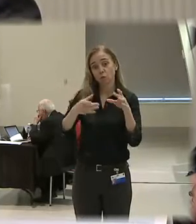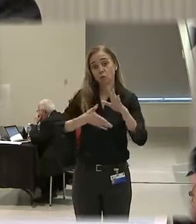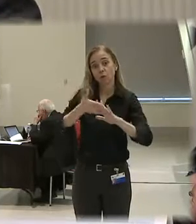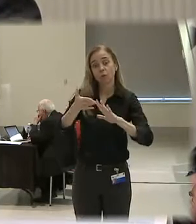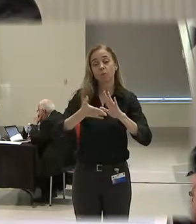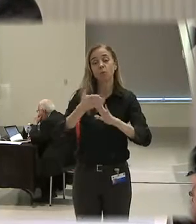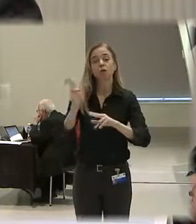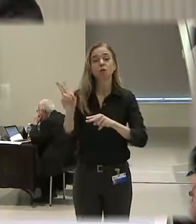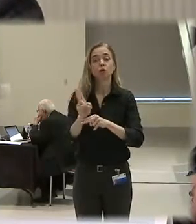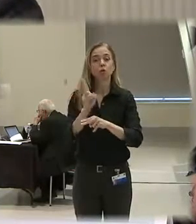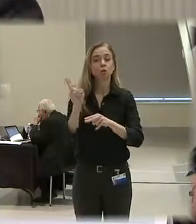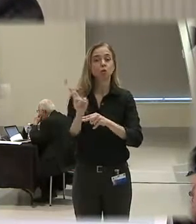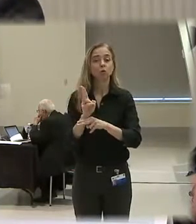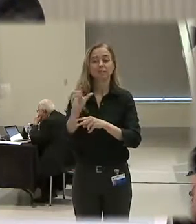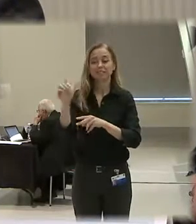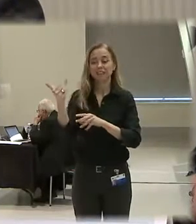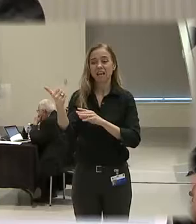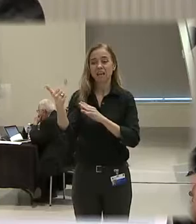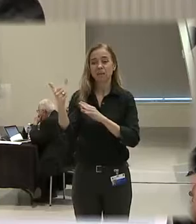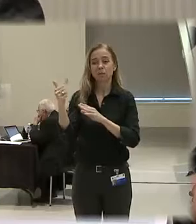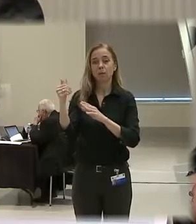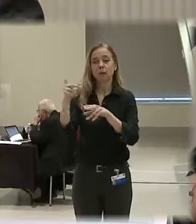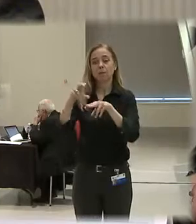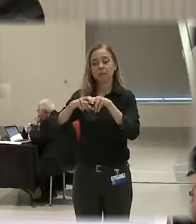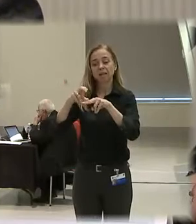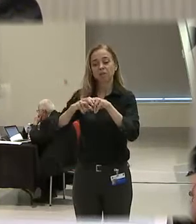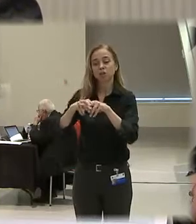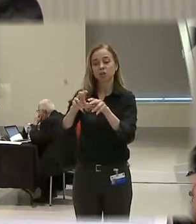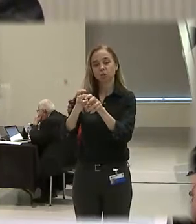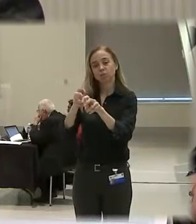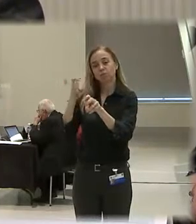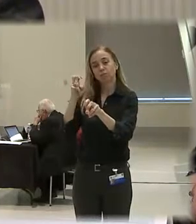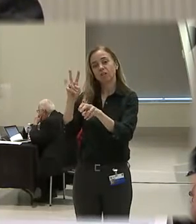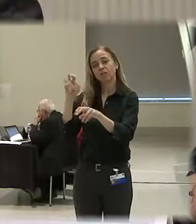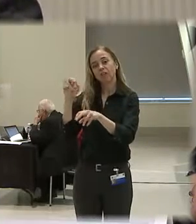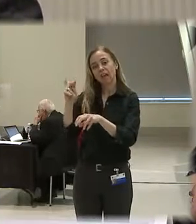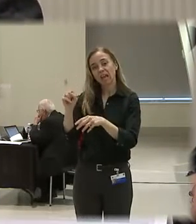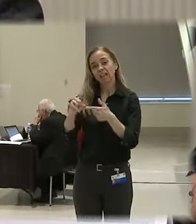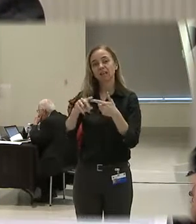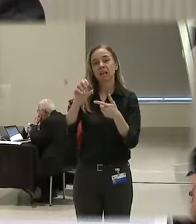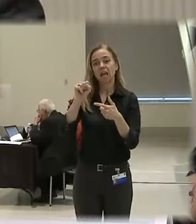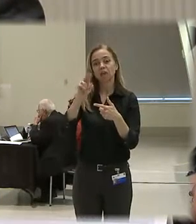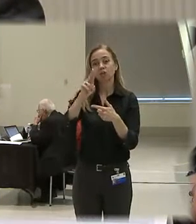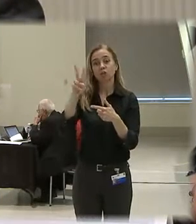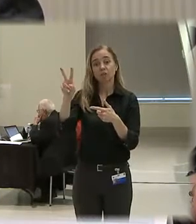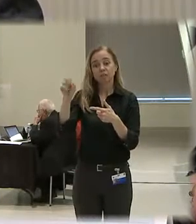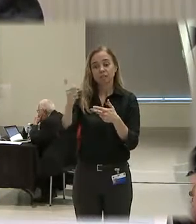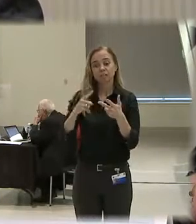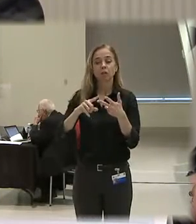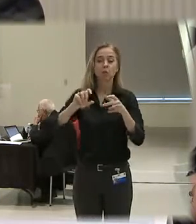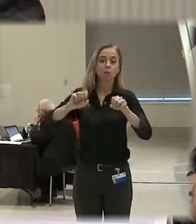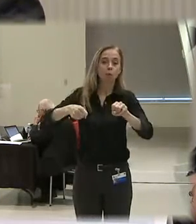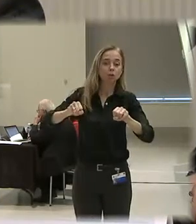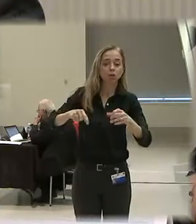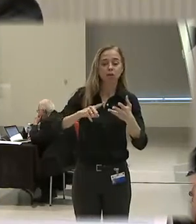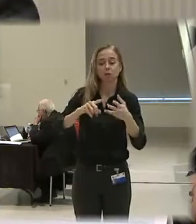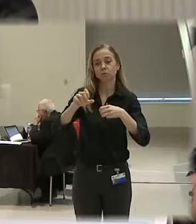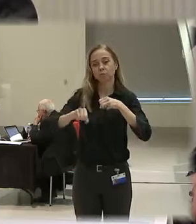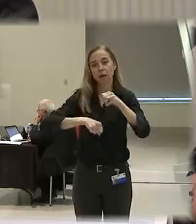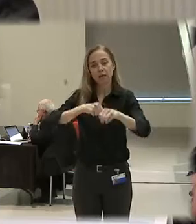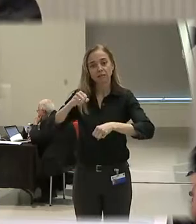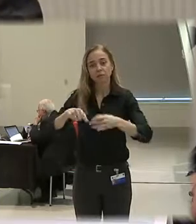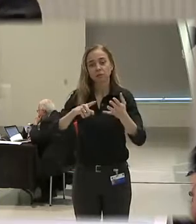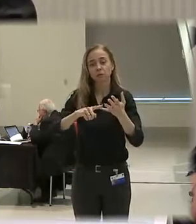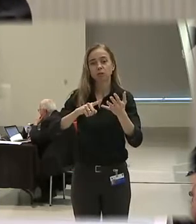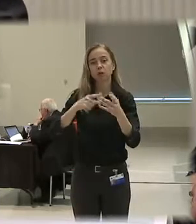we use 10-passenger vans, we use large SUVs, motorcycles, bicycles, patrol cars. We do